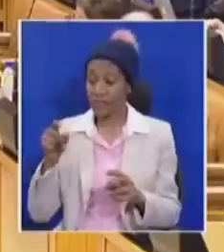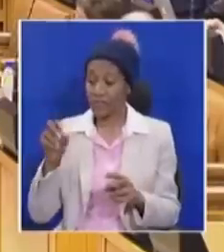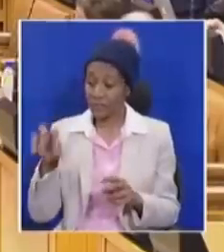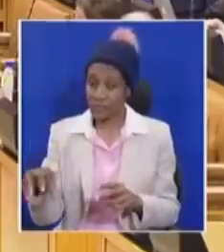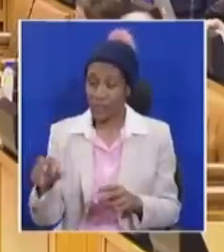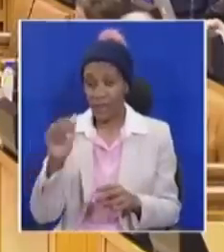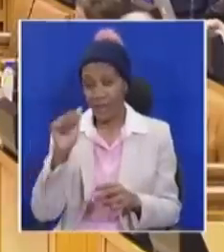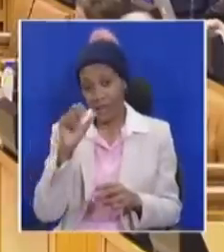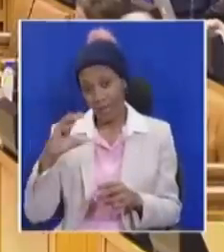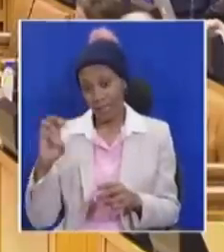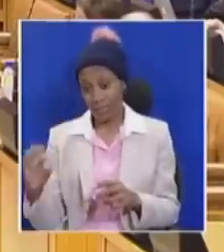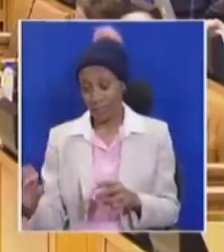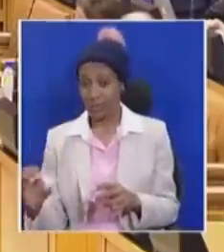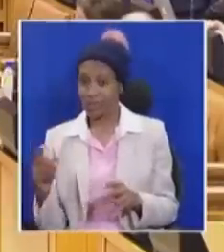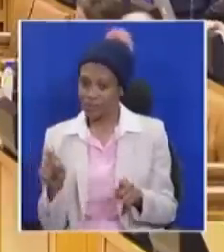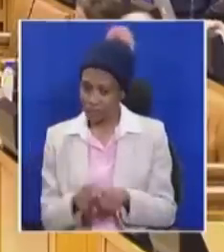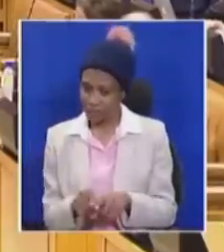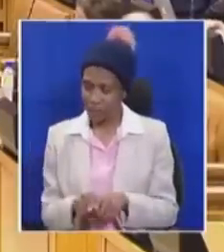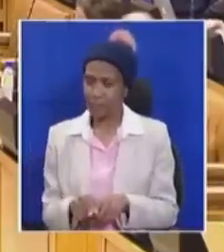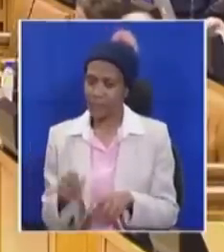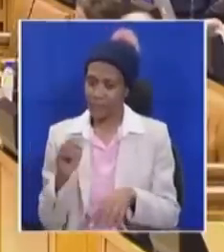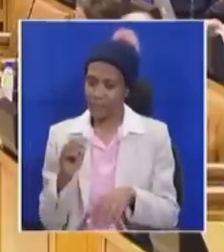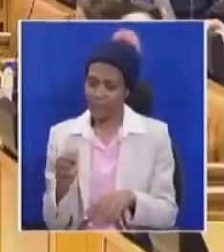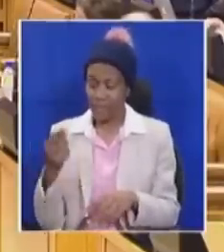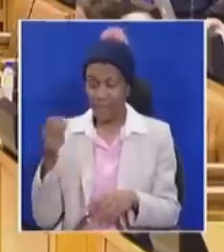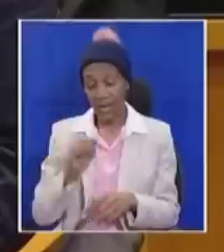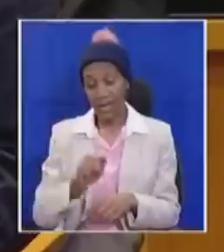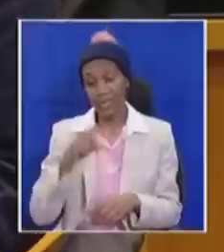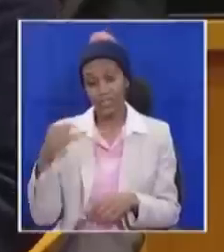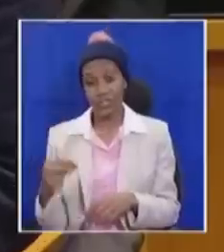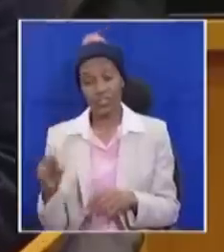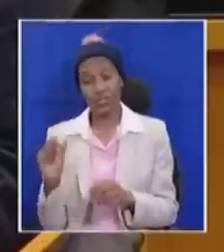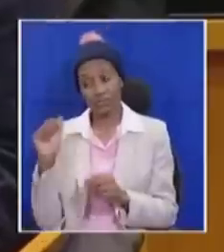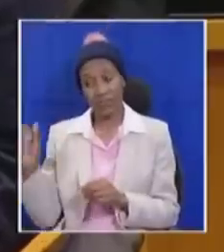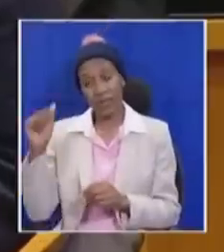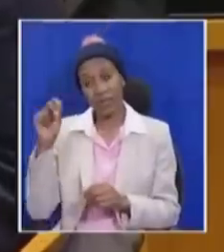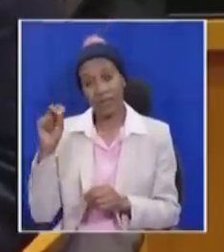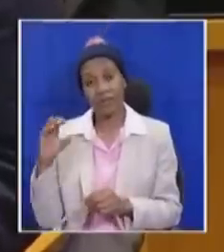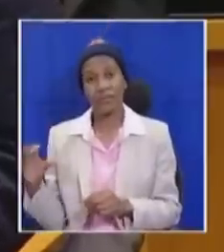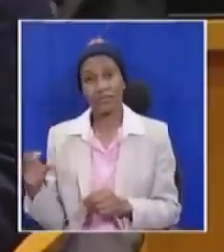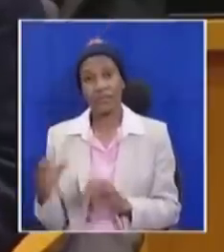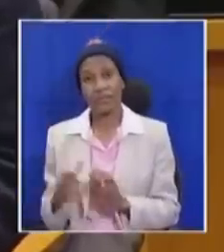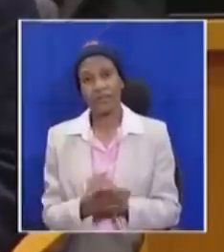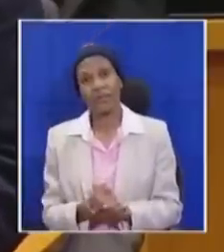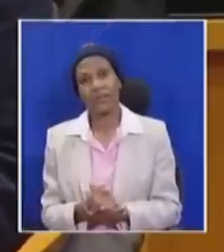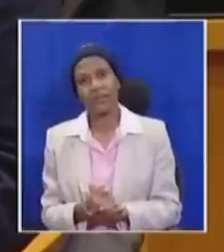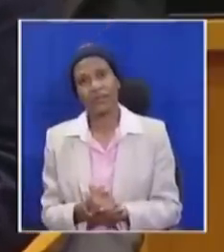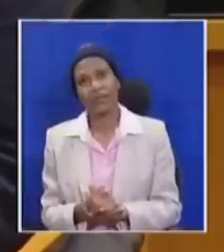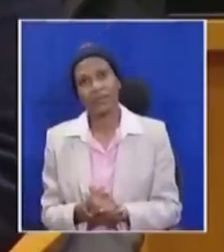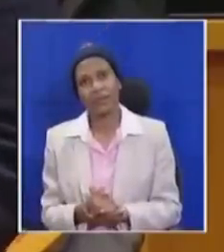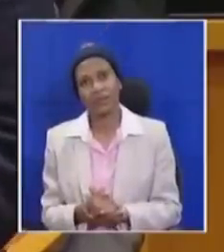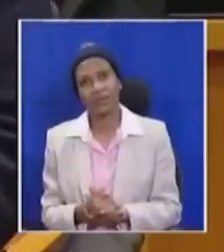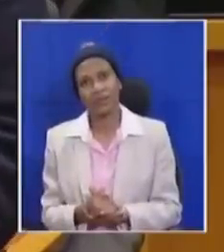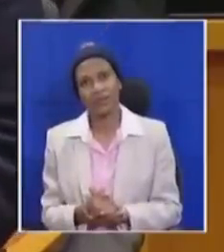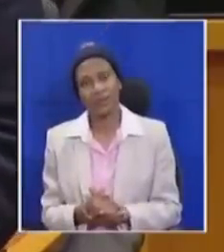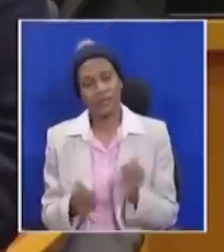Mr. Ace Magashule, who also happens to be the Secretary General of the organisation of the Deputy President. So what assurances